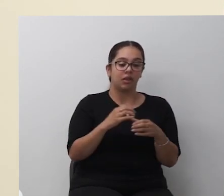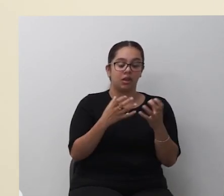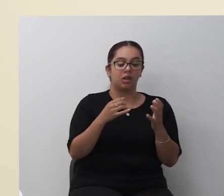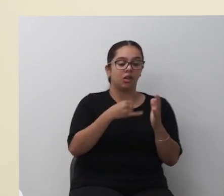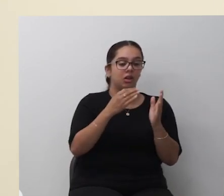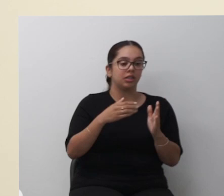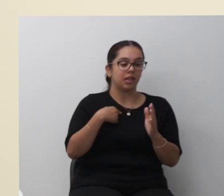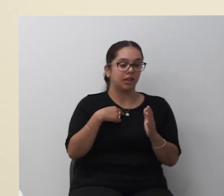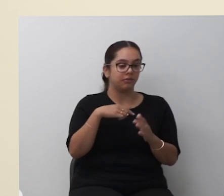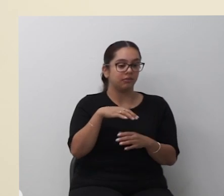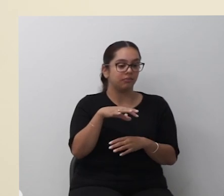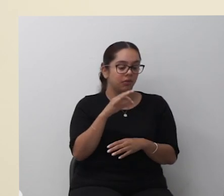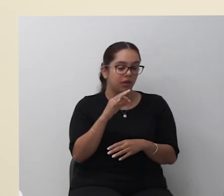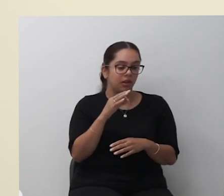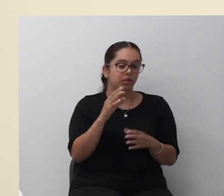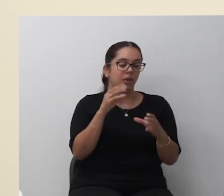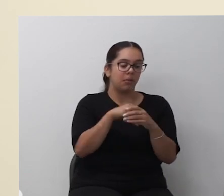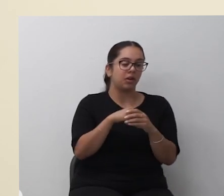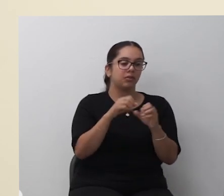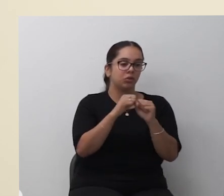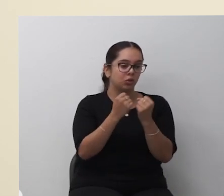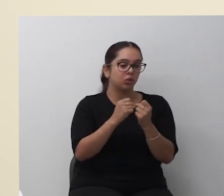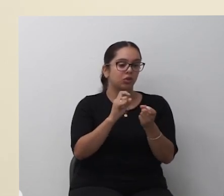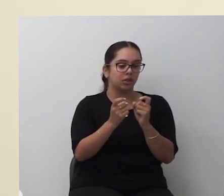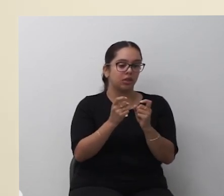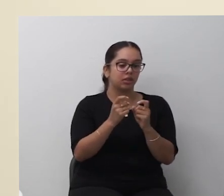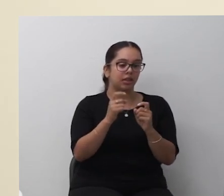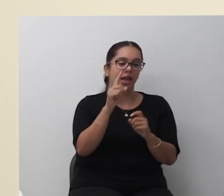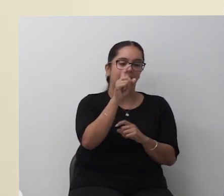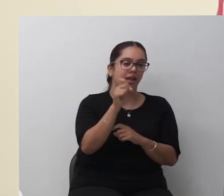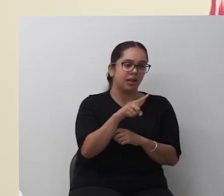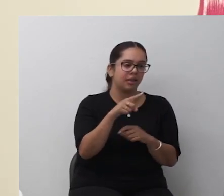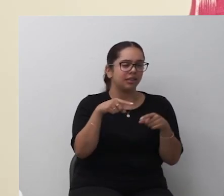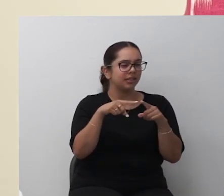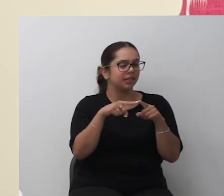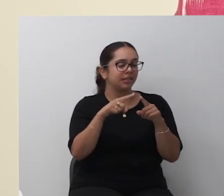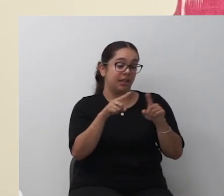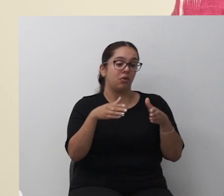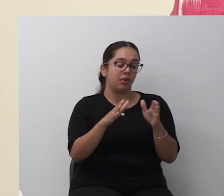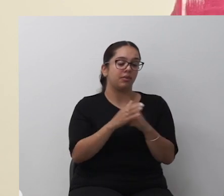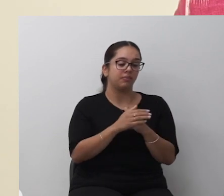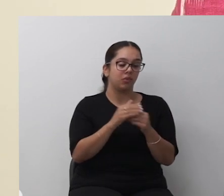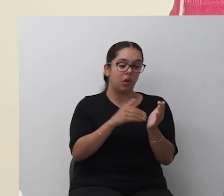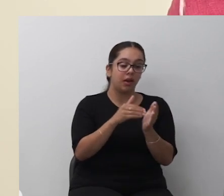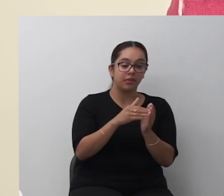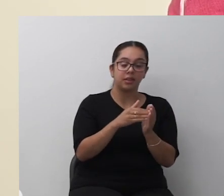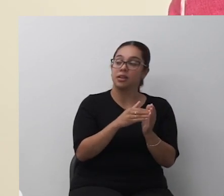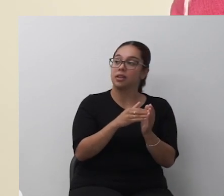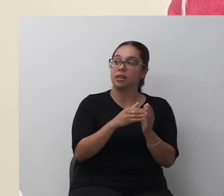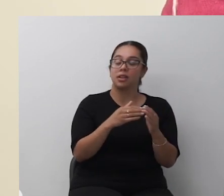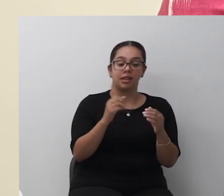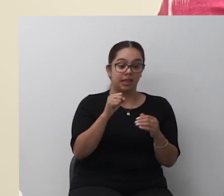encountered that are part of social change are posing these questions in a different way. Oftentimes they really are, yes,